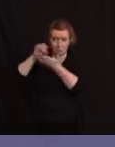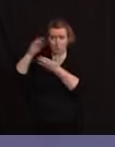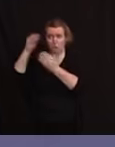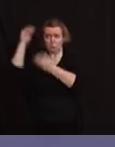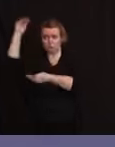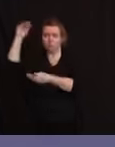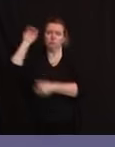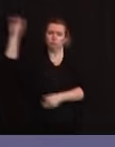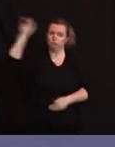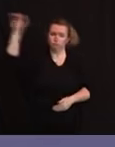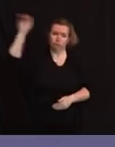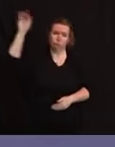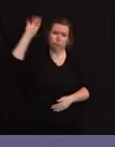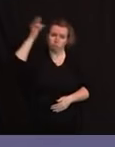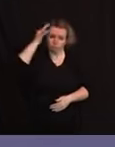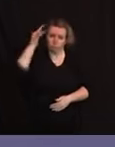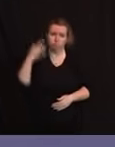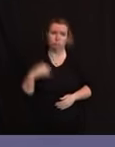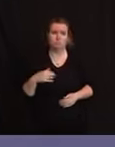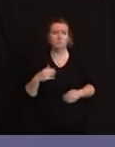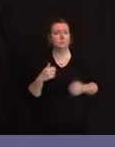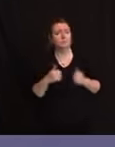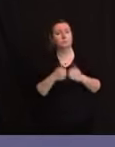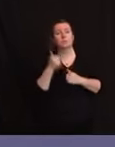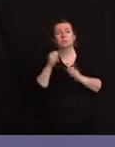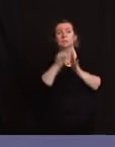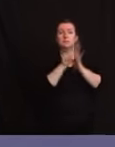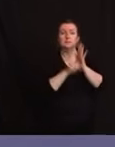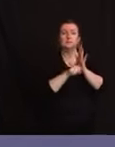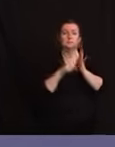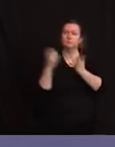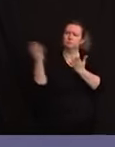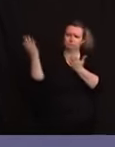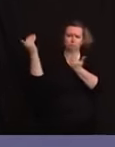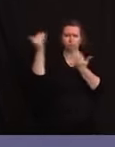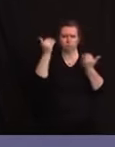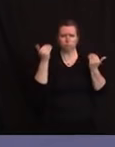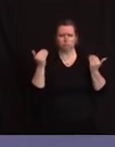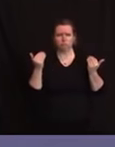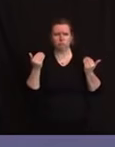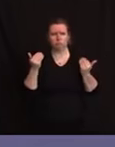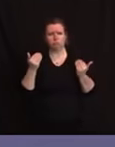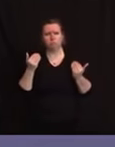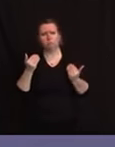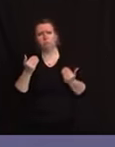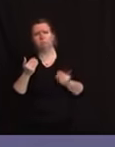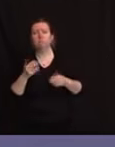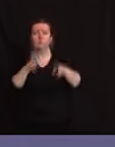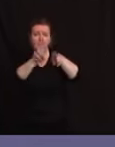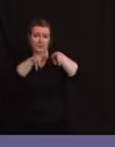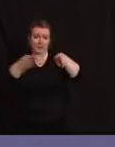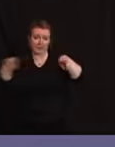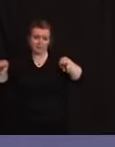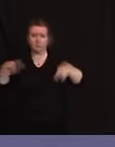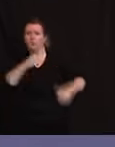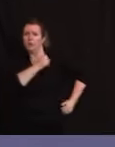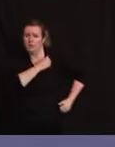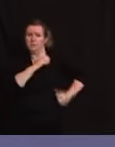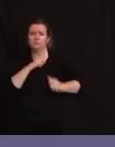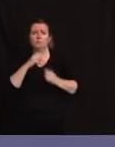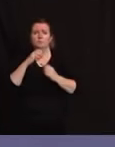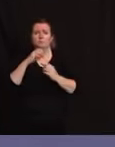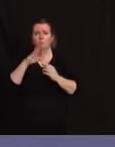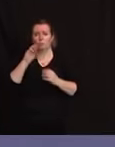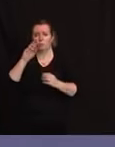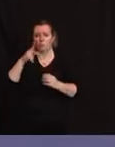most common ask, I guess, in addition to bed capacity, where the Army Corps has been really good helping us.